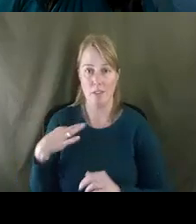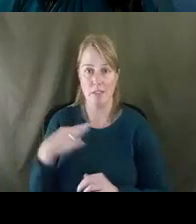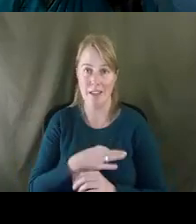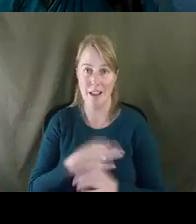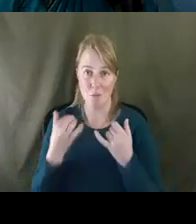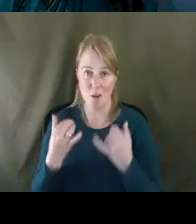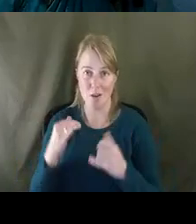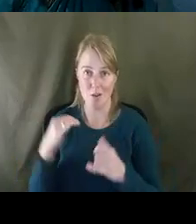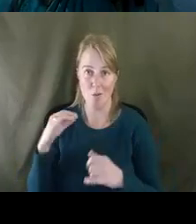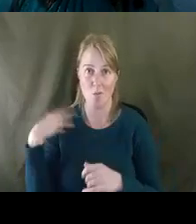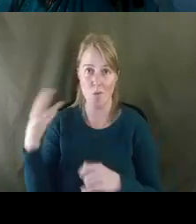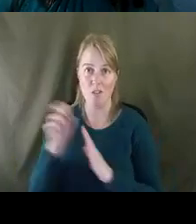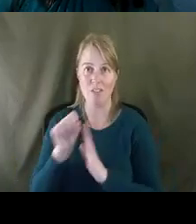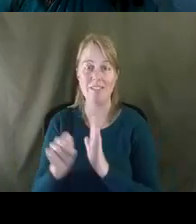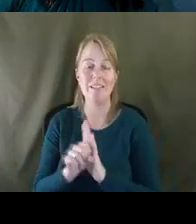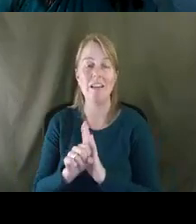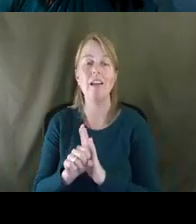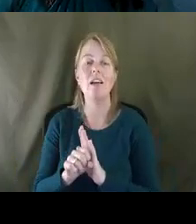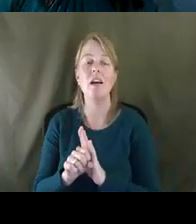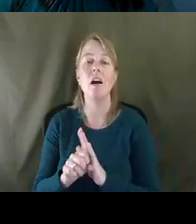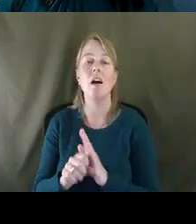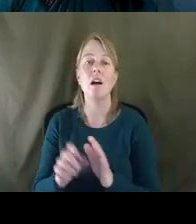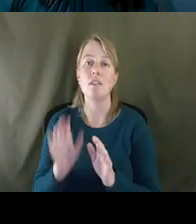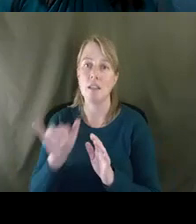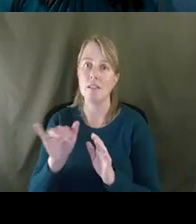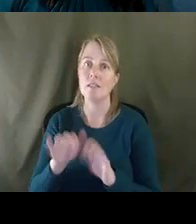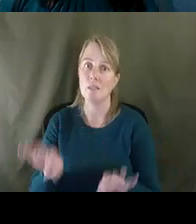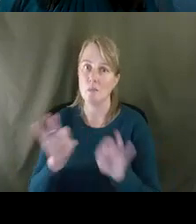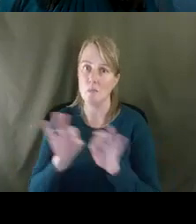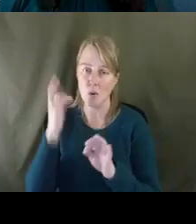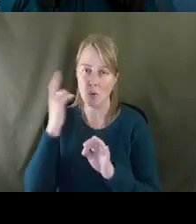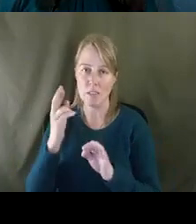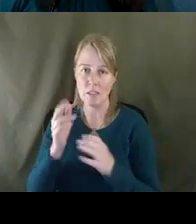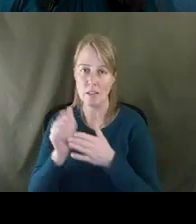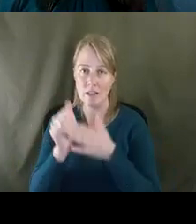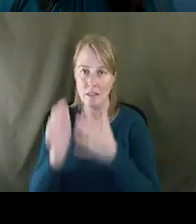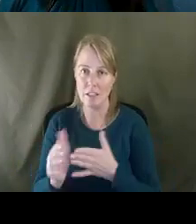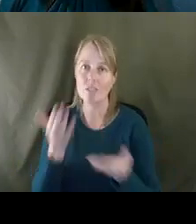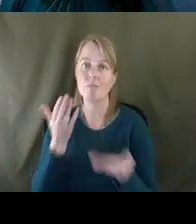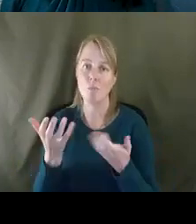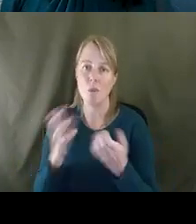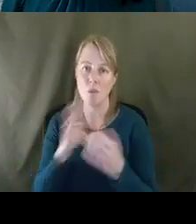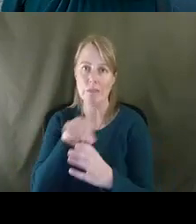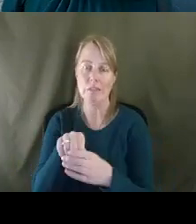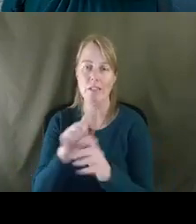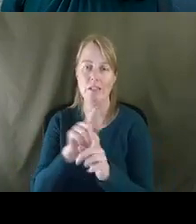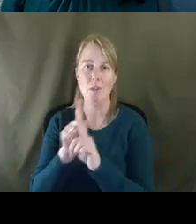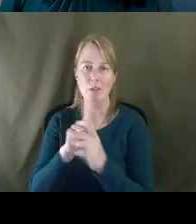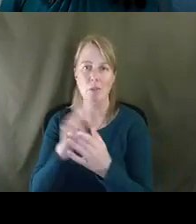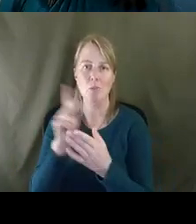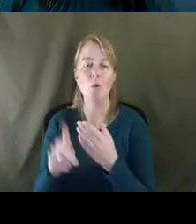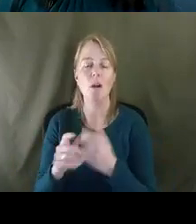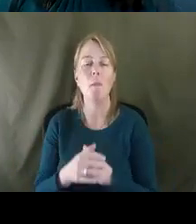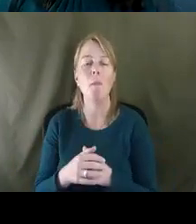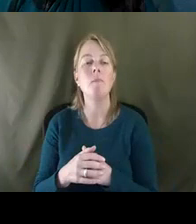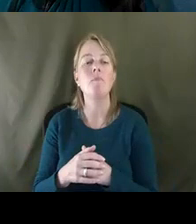now, this may be the most compelling reason that your leaders want to get on board with the mentorship program. And then, of